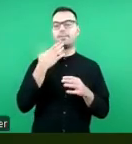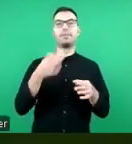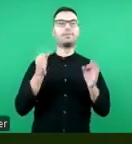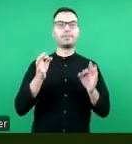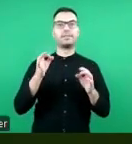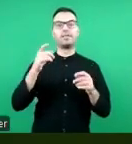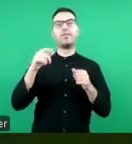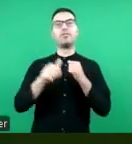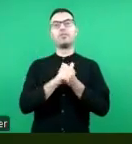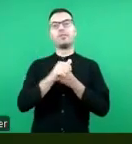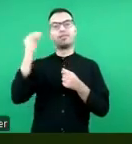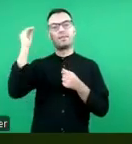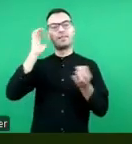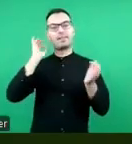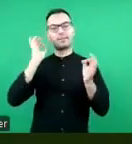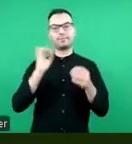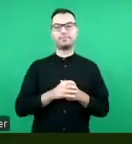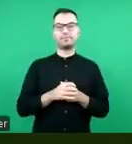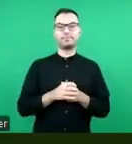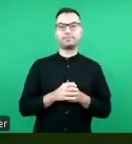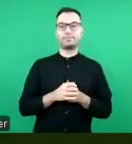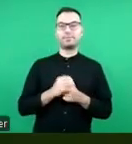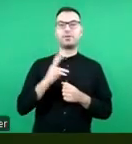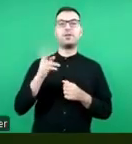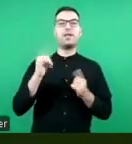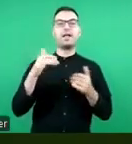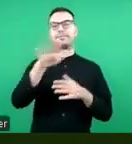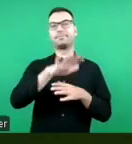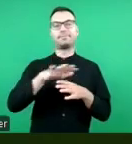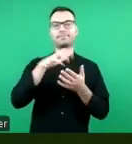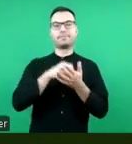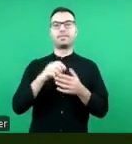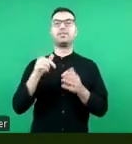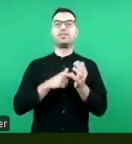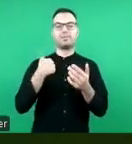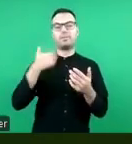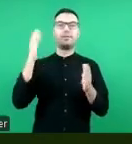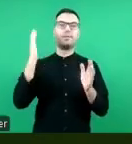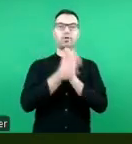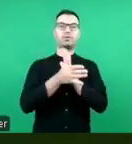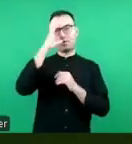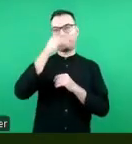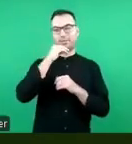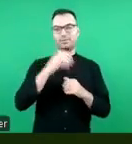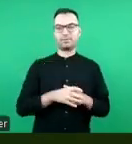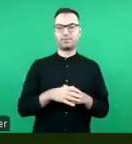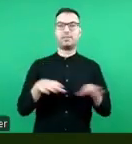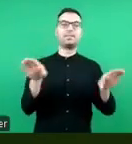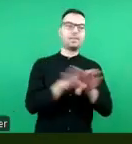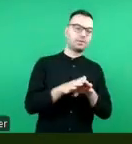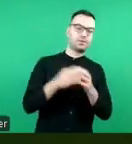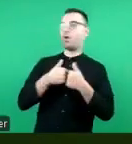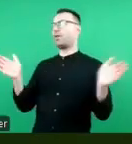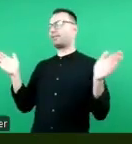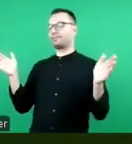who captured that in the landscapes, because we typically have these black and white pictures, completely locked, completely unlocked. And that's, of